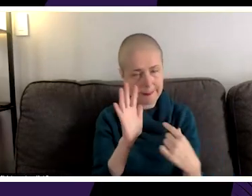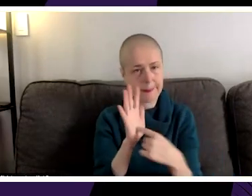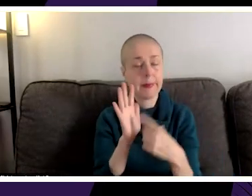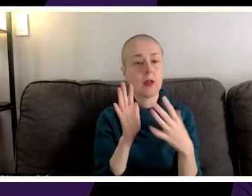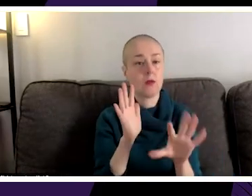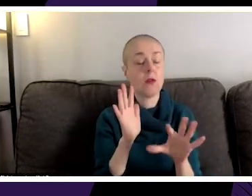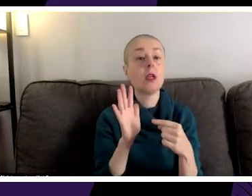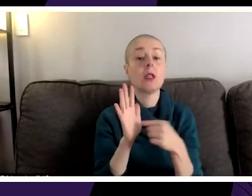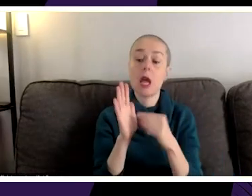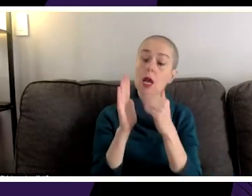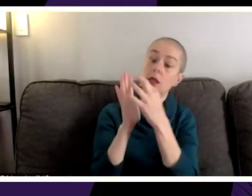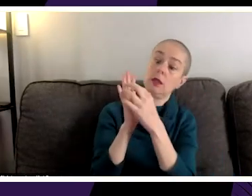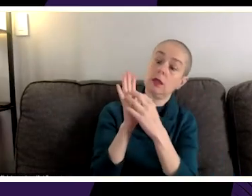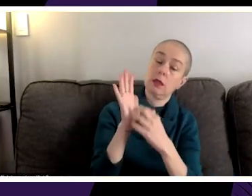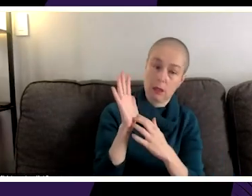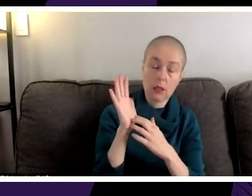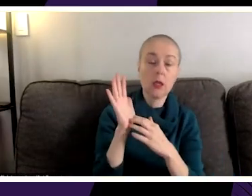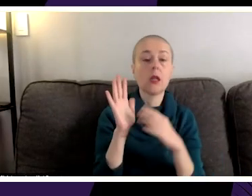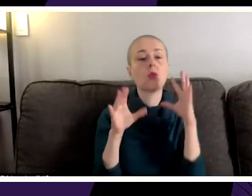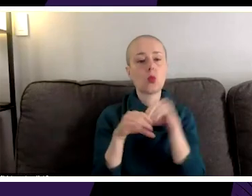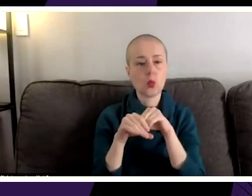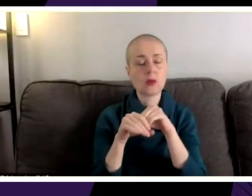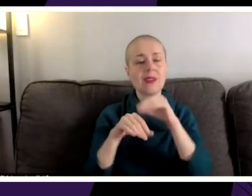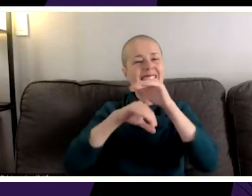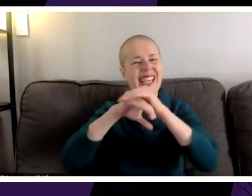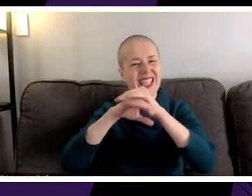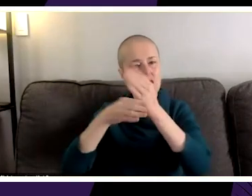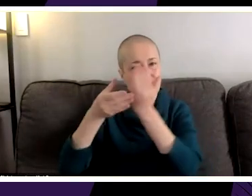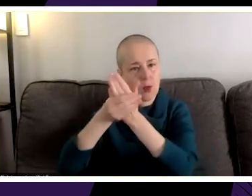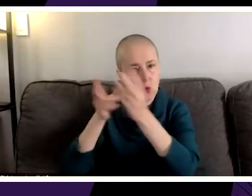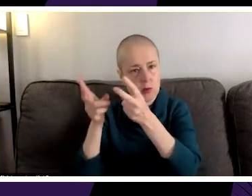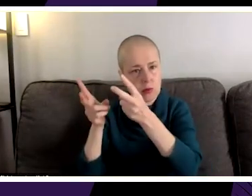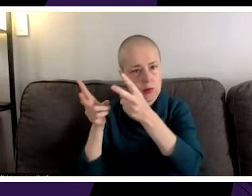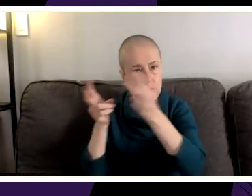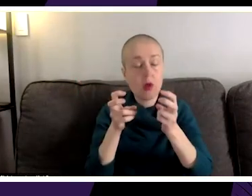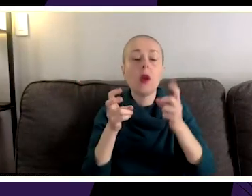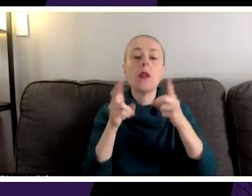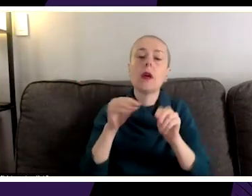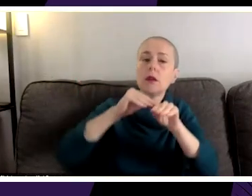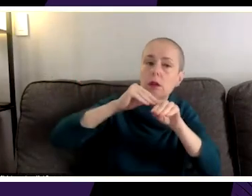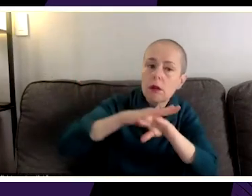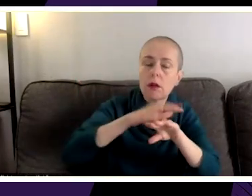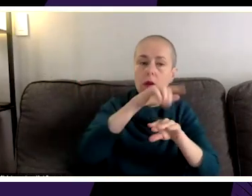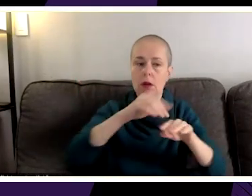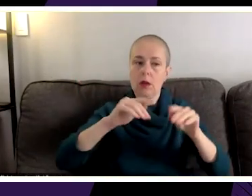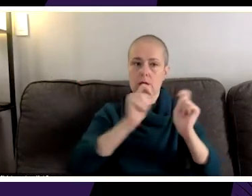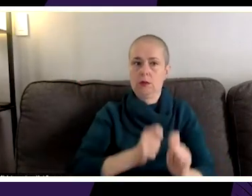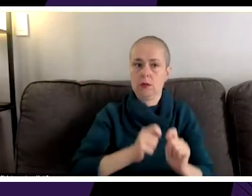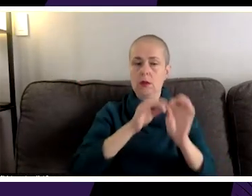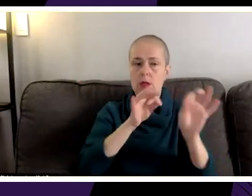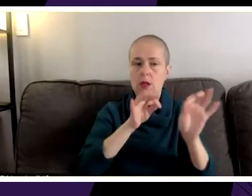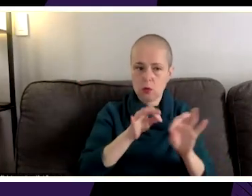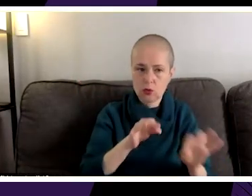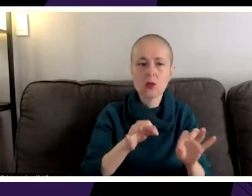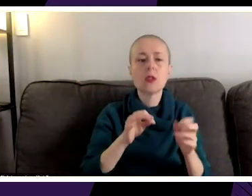compares English folder, which is the source directory, and then content in that can be example, that can be tutorial, that can